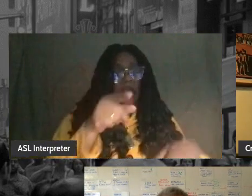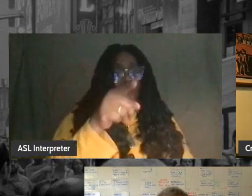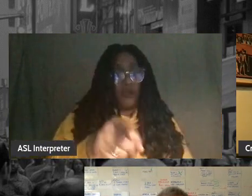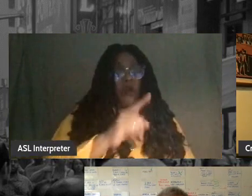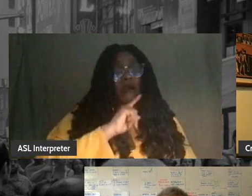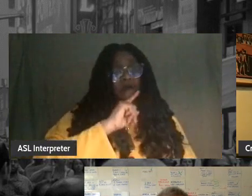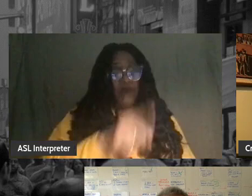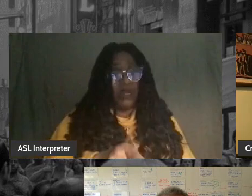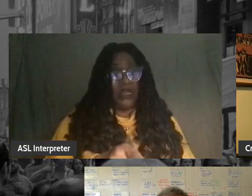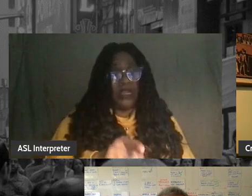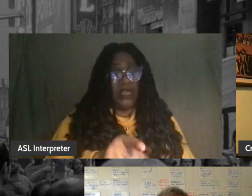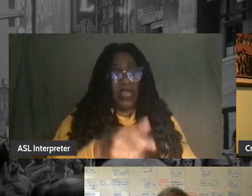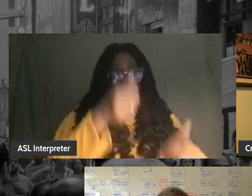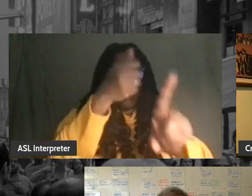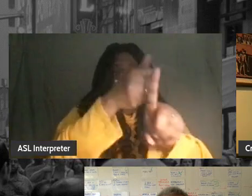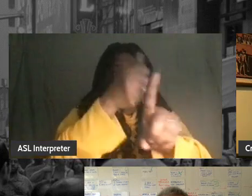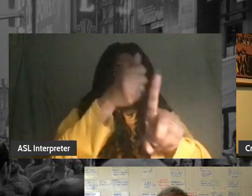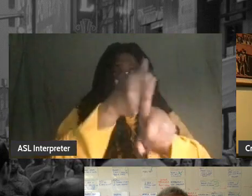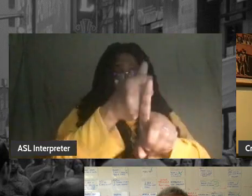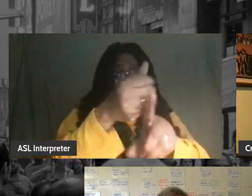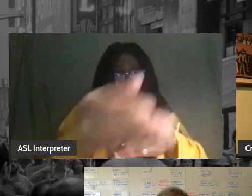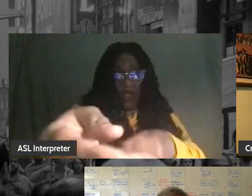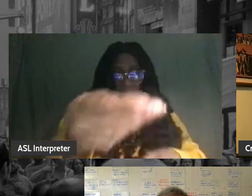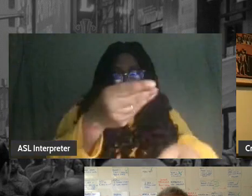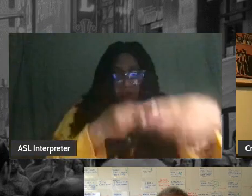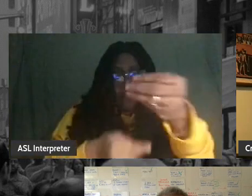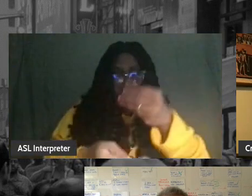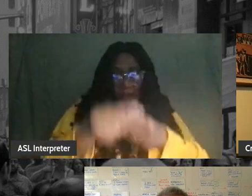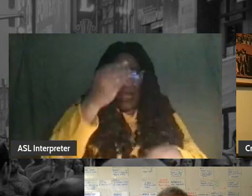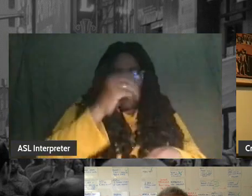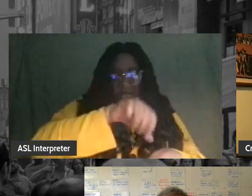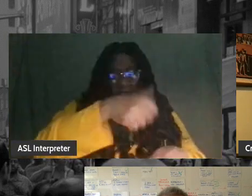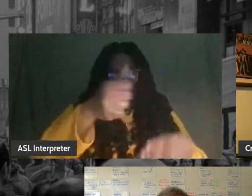definition putting yourself in somebody else's shoes.